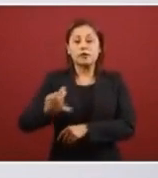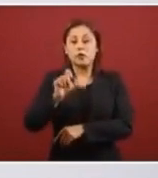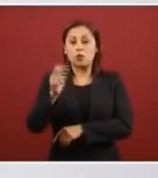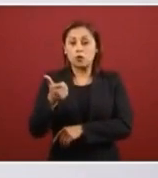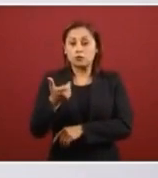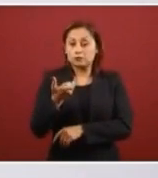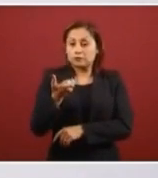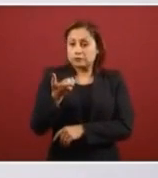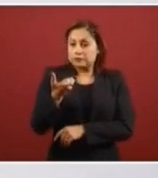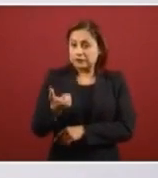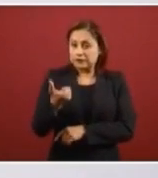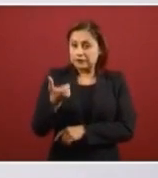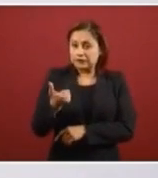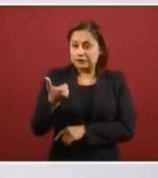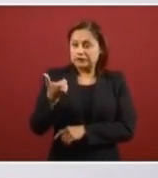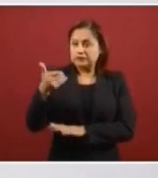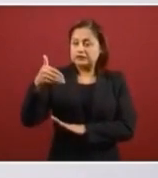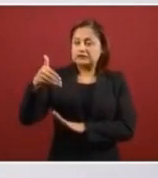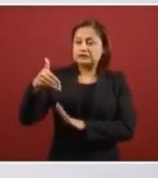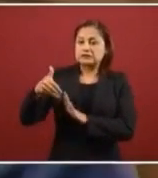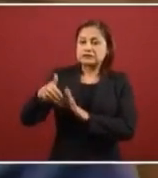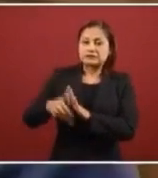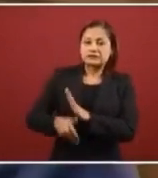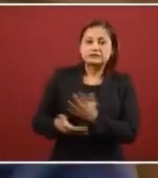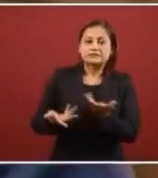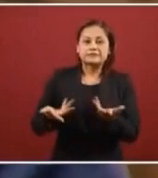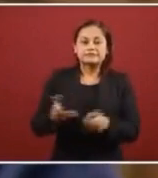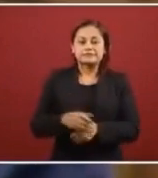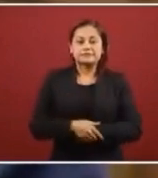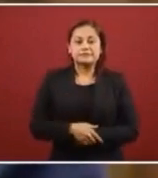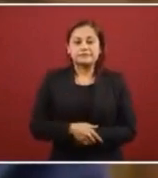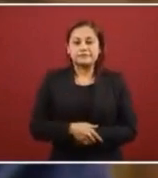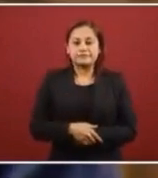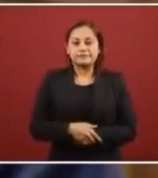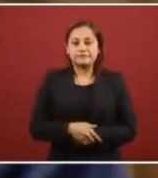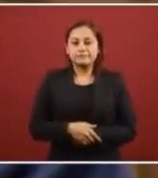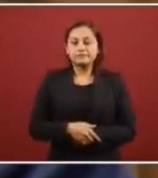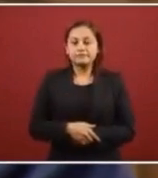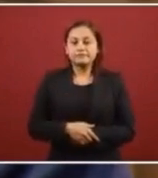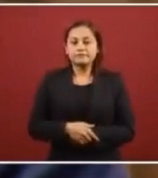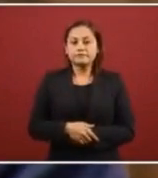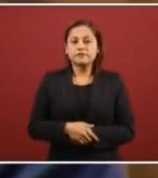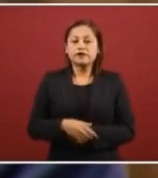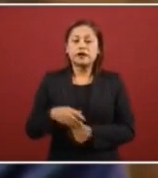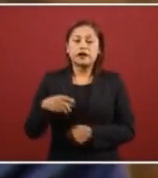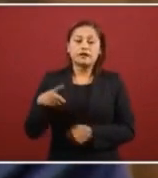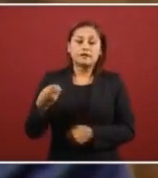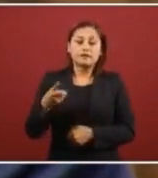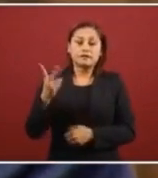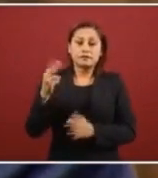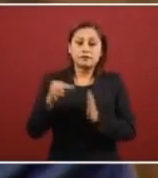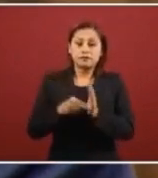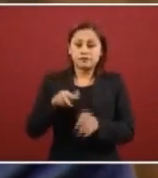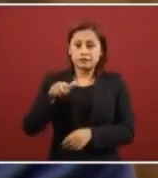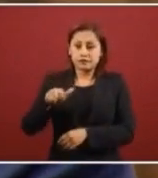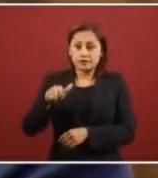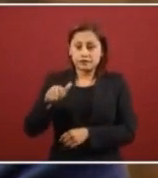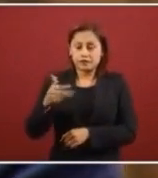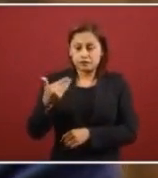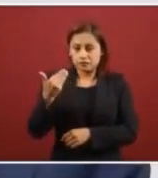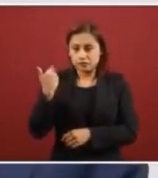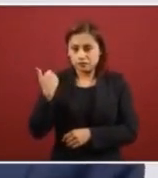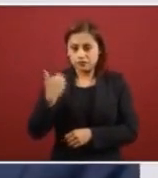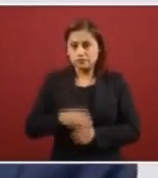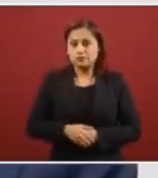while other monies or currencies in the country have depreciated in the December of